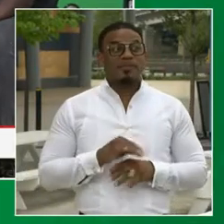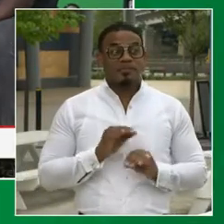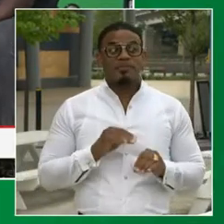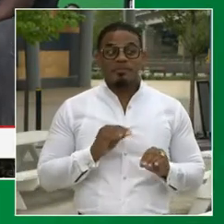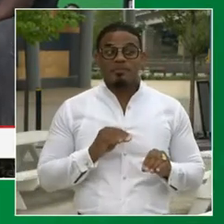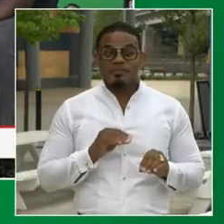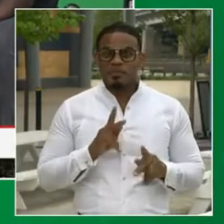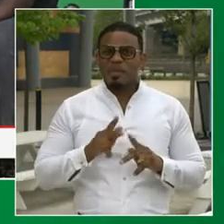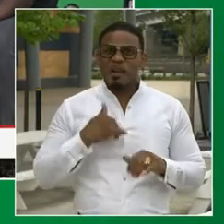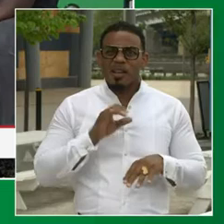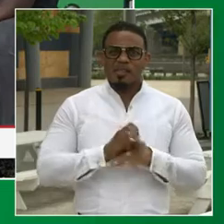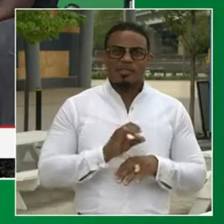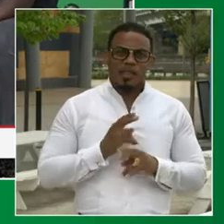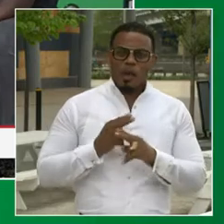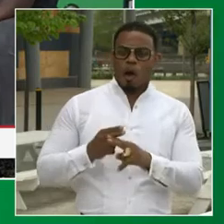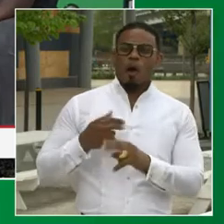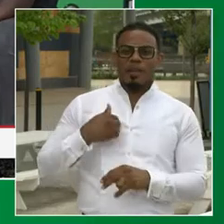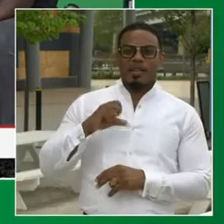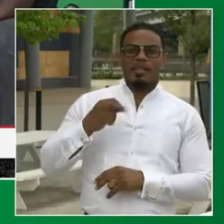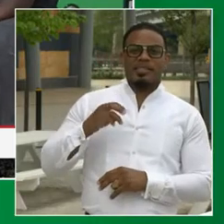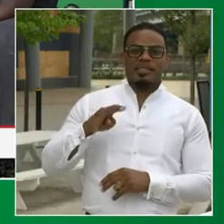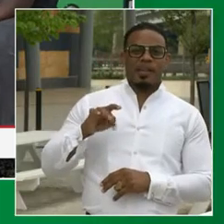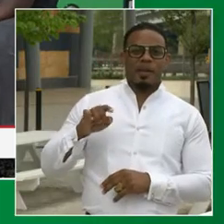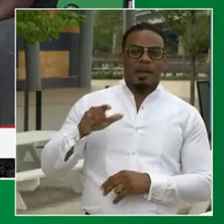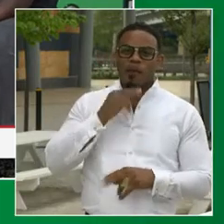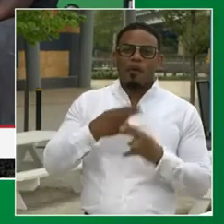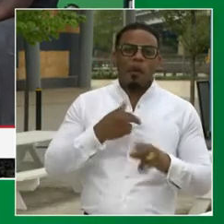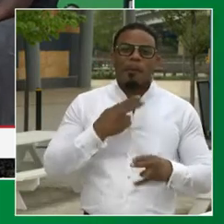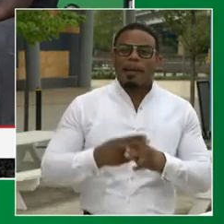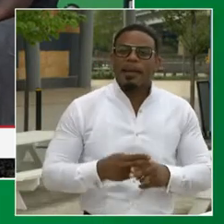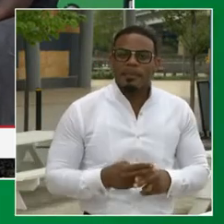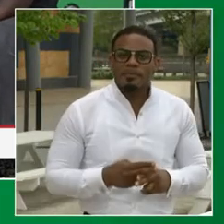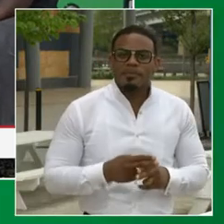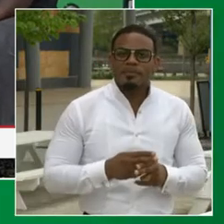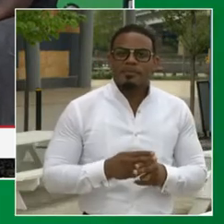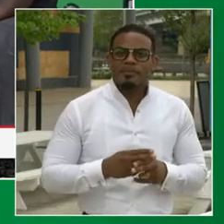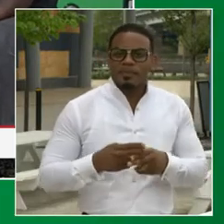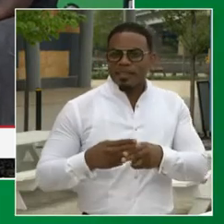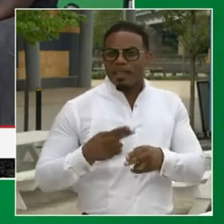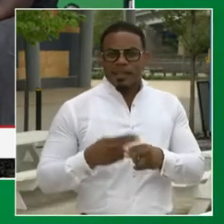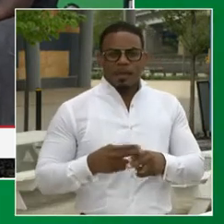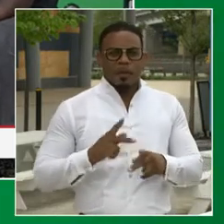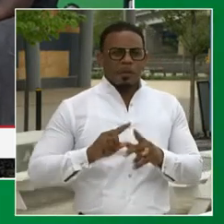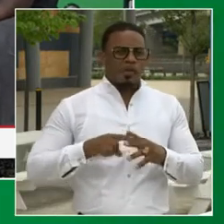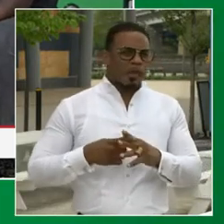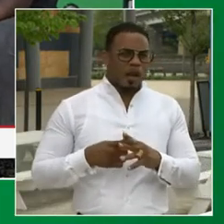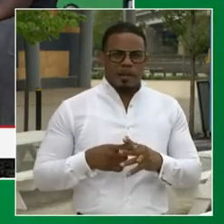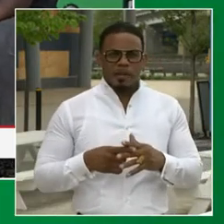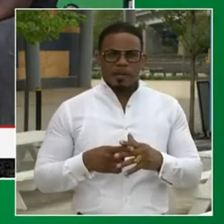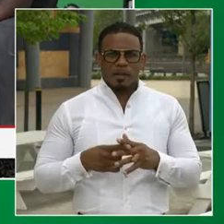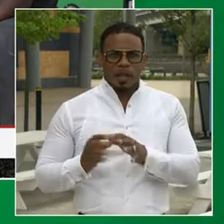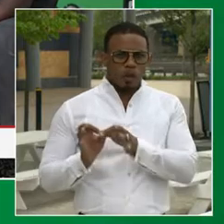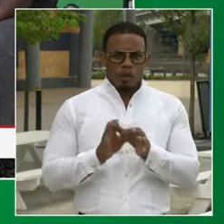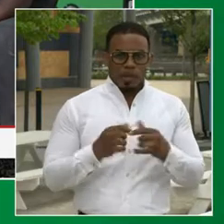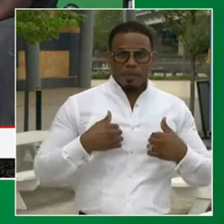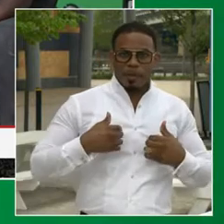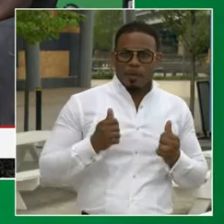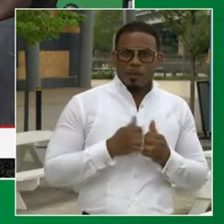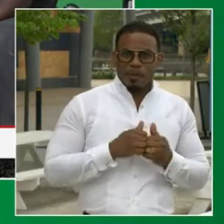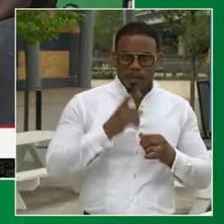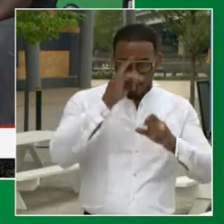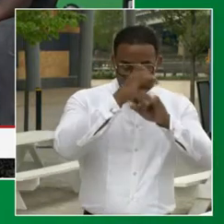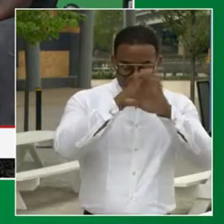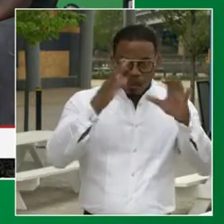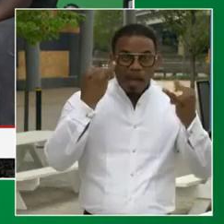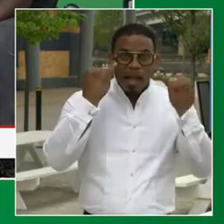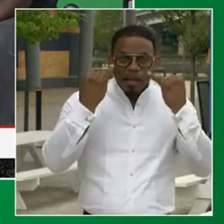even people at my church would call me shea butter. They wouldn't even call me my name. And I think that people started associating me with this vision